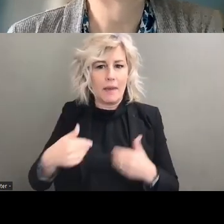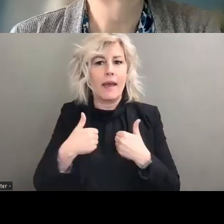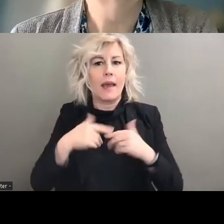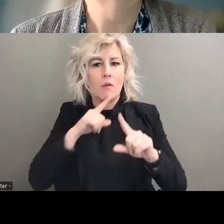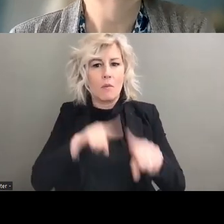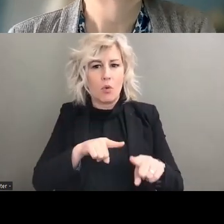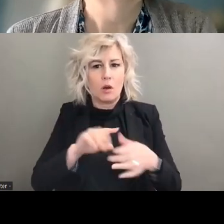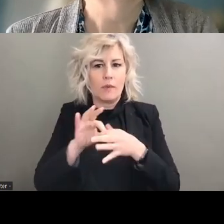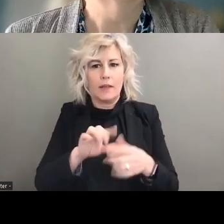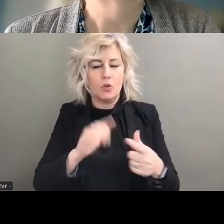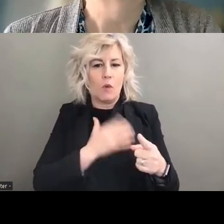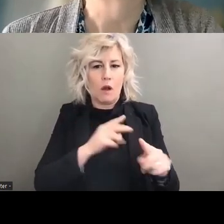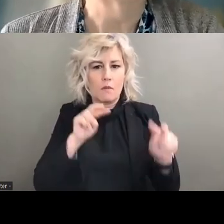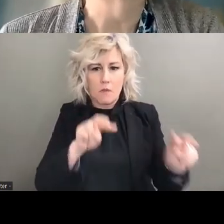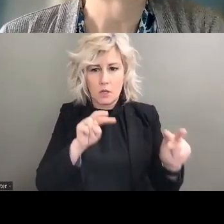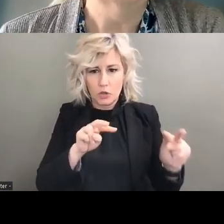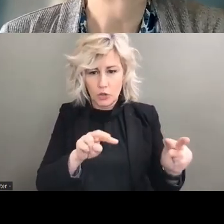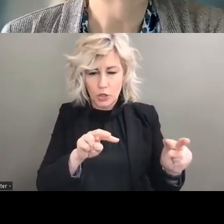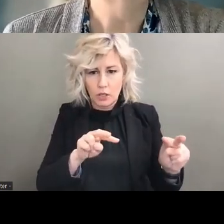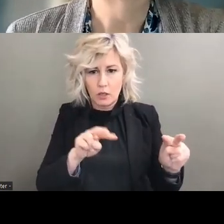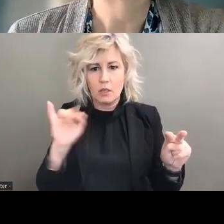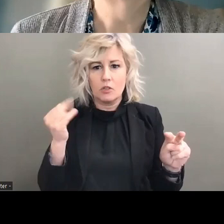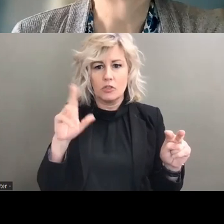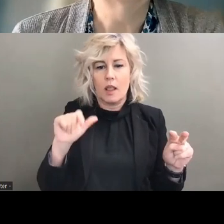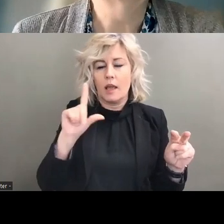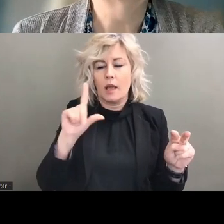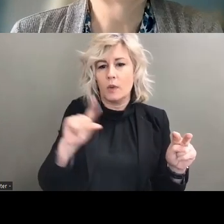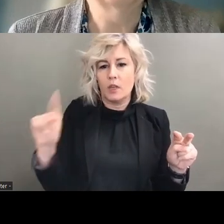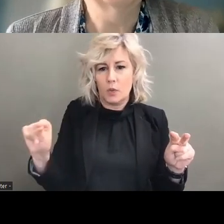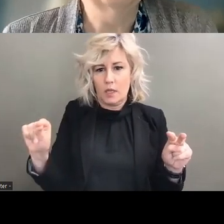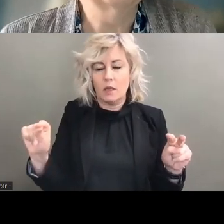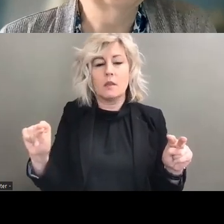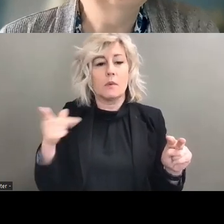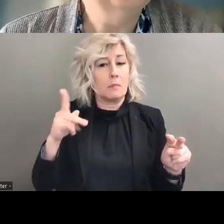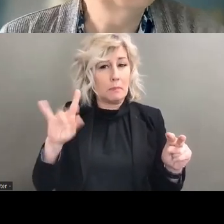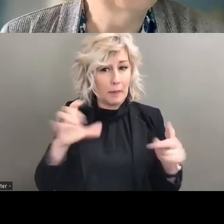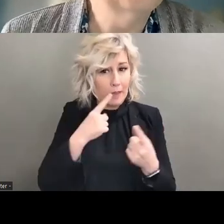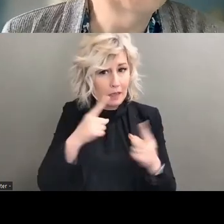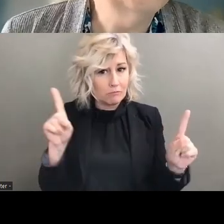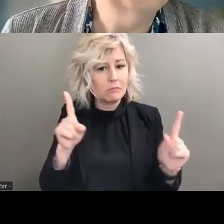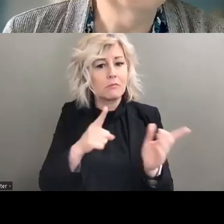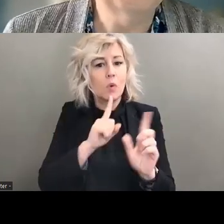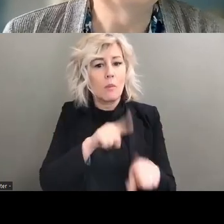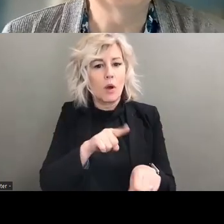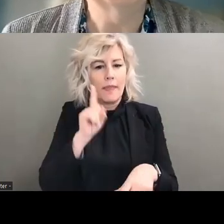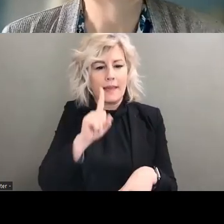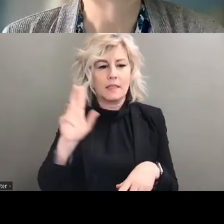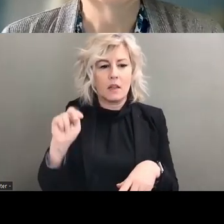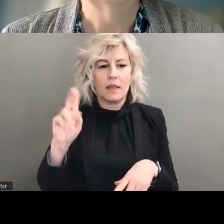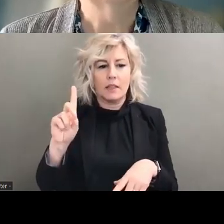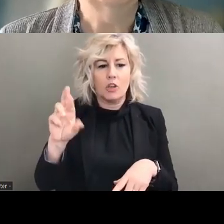our monitoring in July of 2020. It was a public report. I believe it's on the NDRN